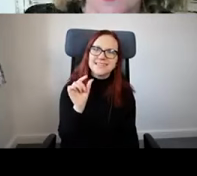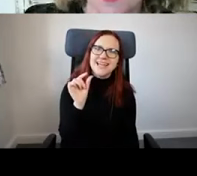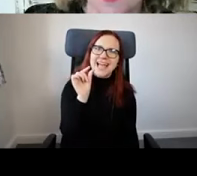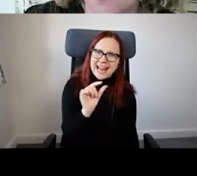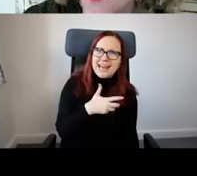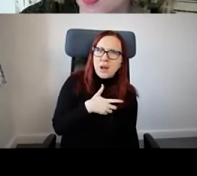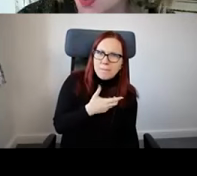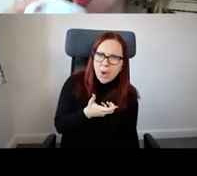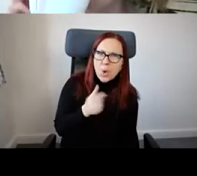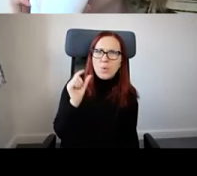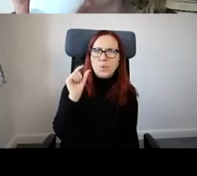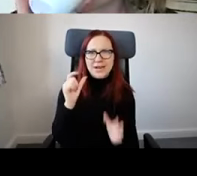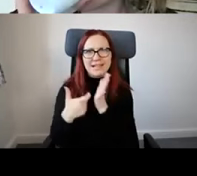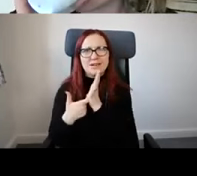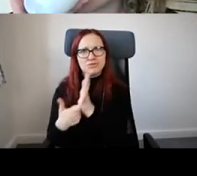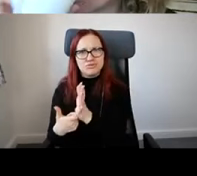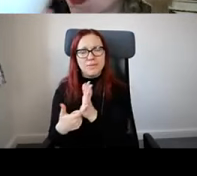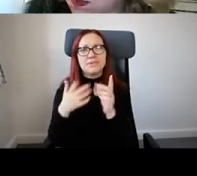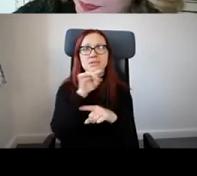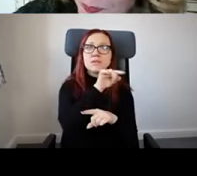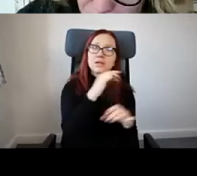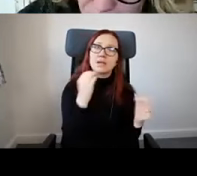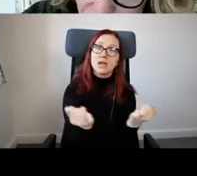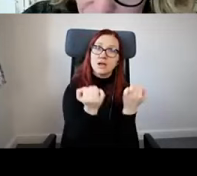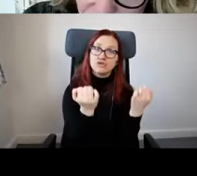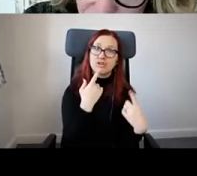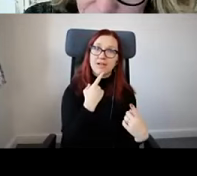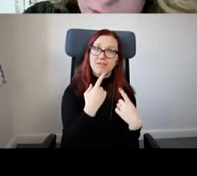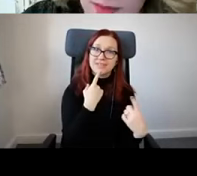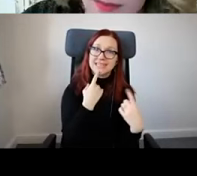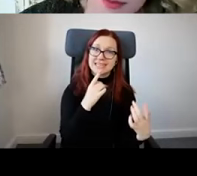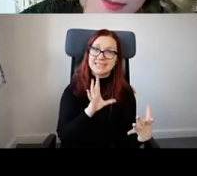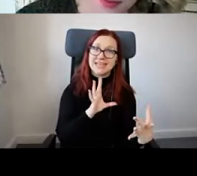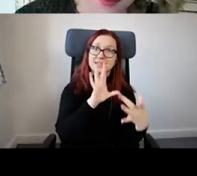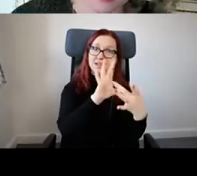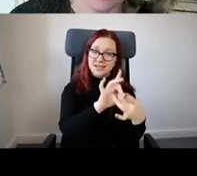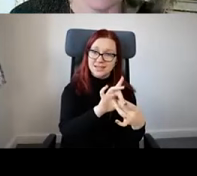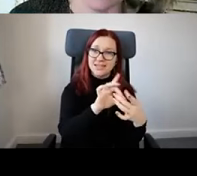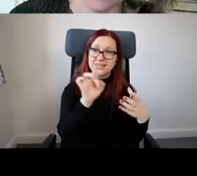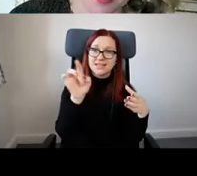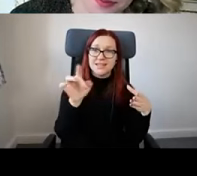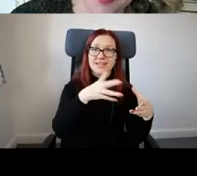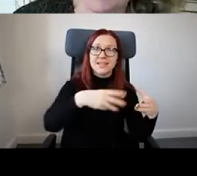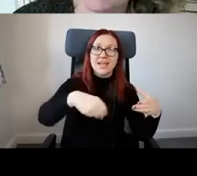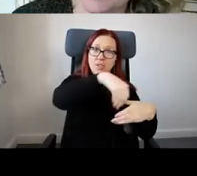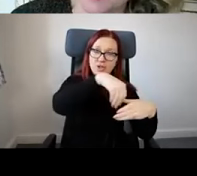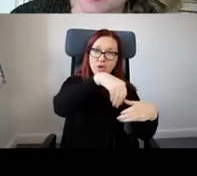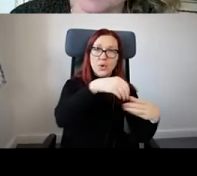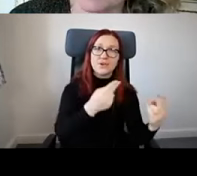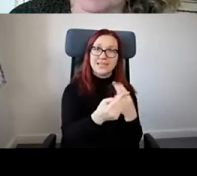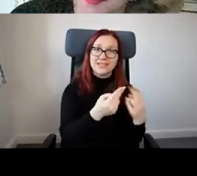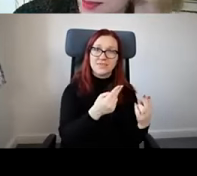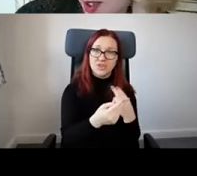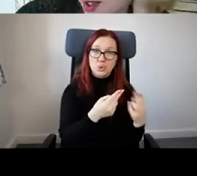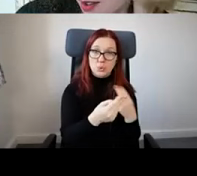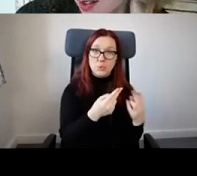as well. So in terms of the strength of the data relating content of the news to mental health outcomes, particularly on kids, children,